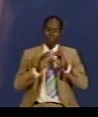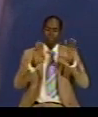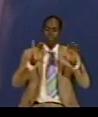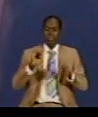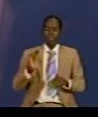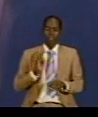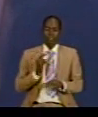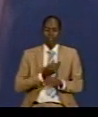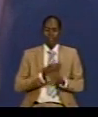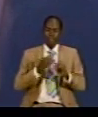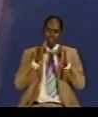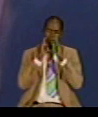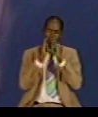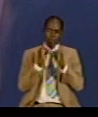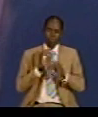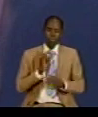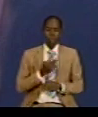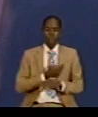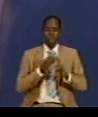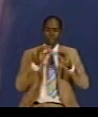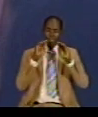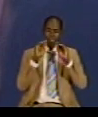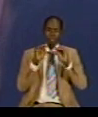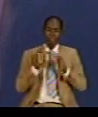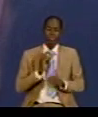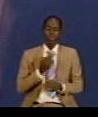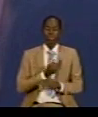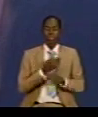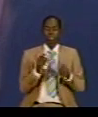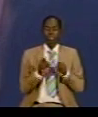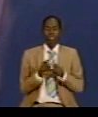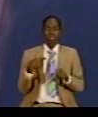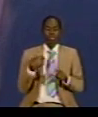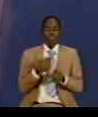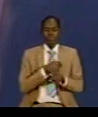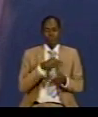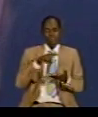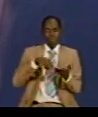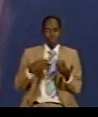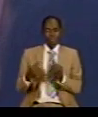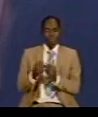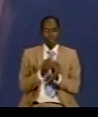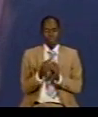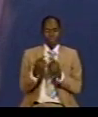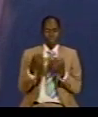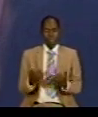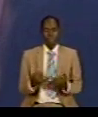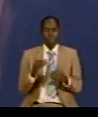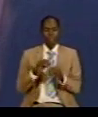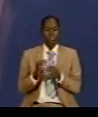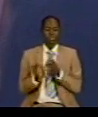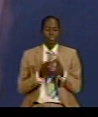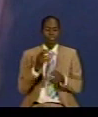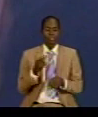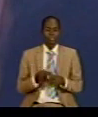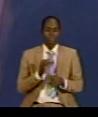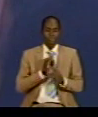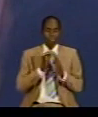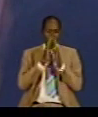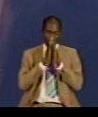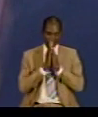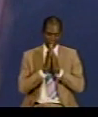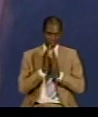us, instruct us, teach us as we read together now. In Jesus' name, I